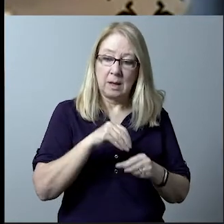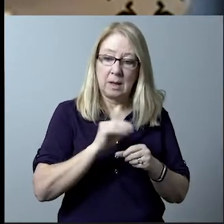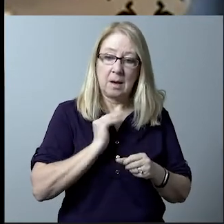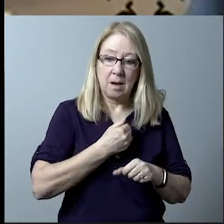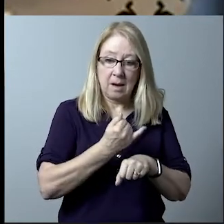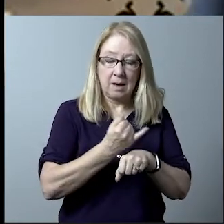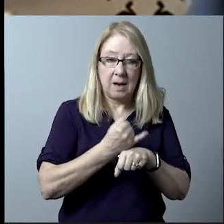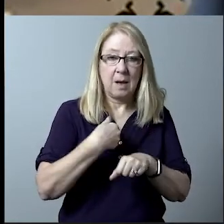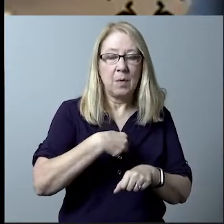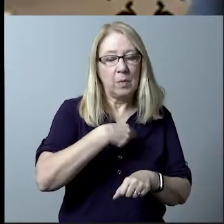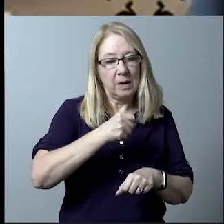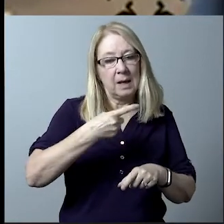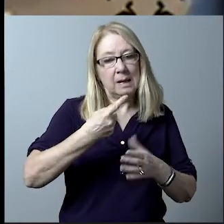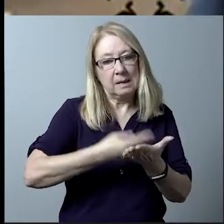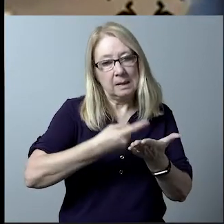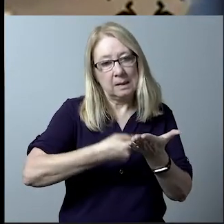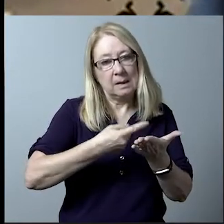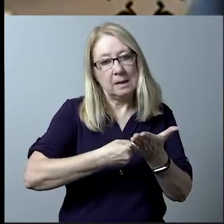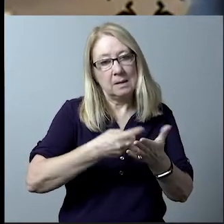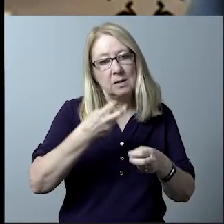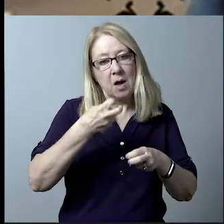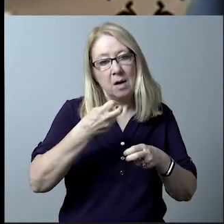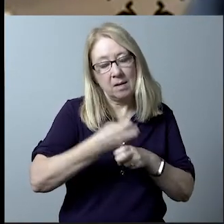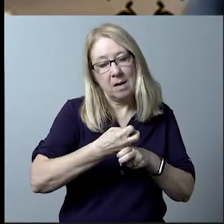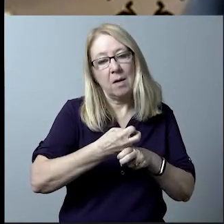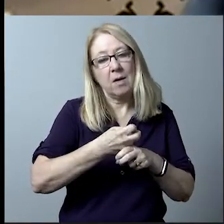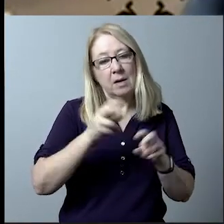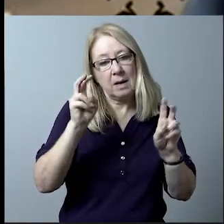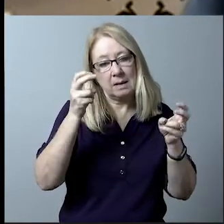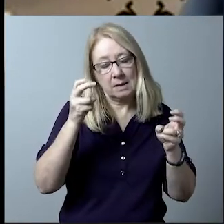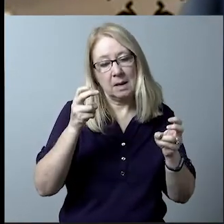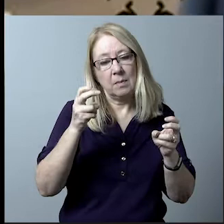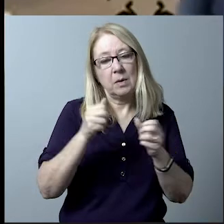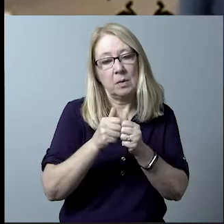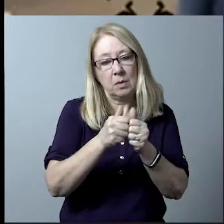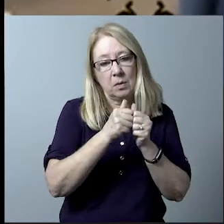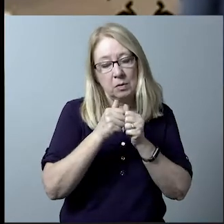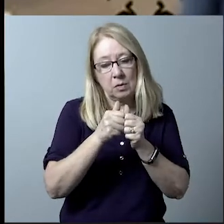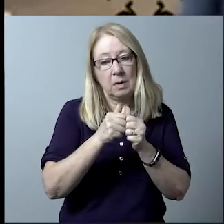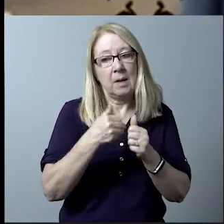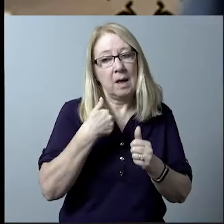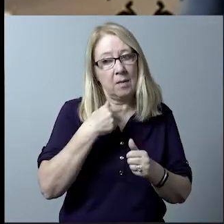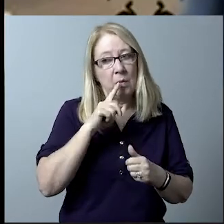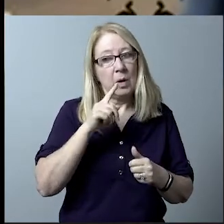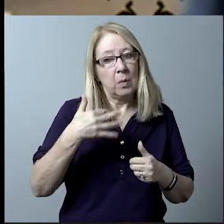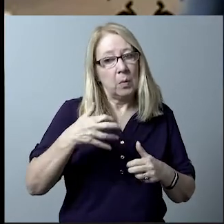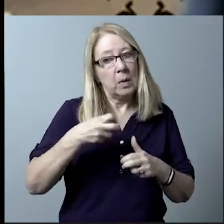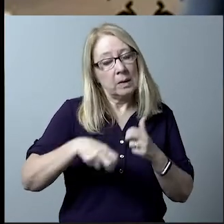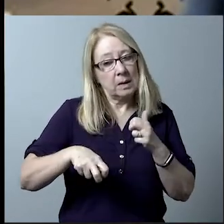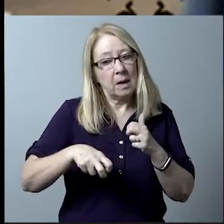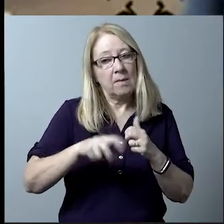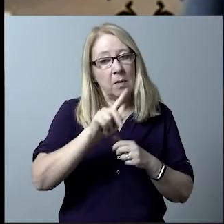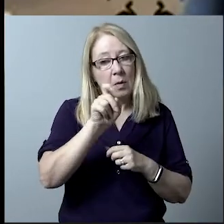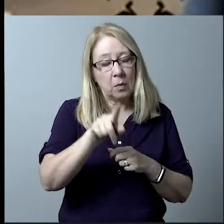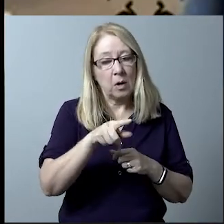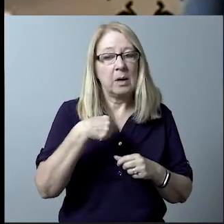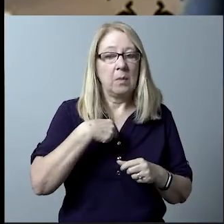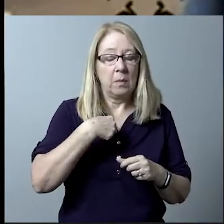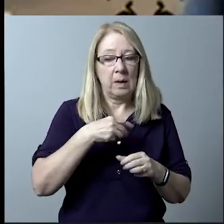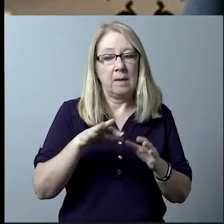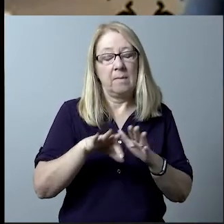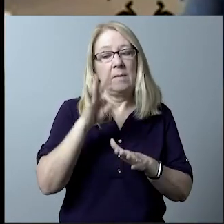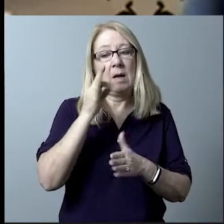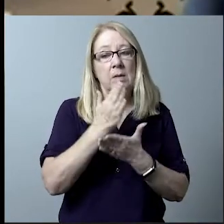campus that we can have hard conversations together. Our faculty and staff brought real, pressing questions and